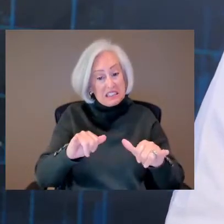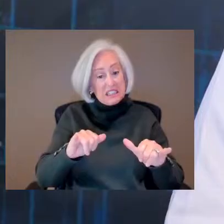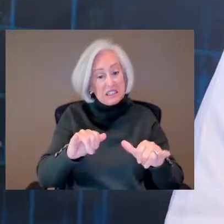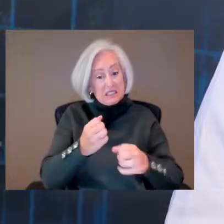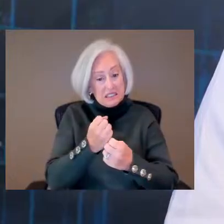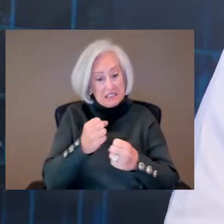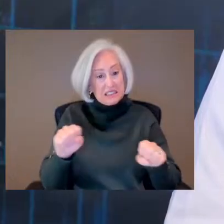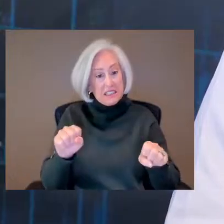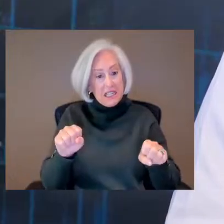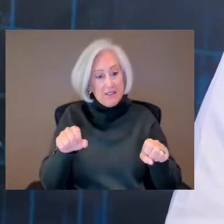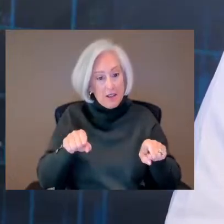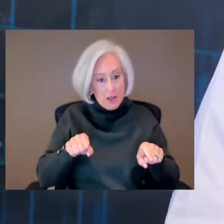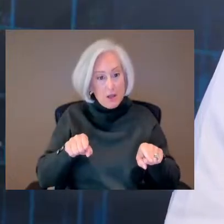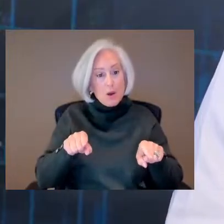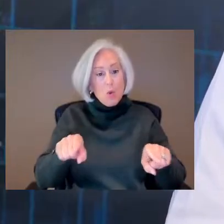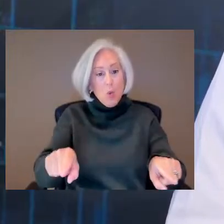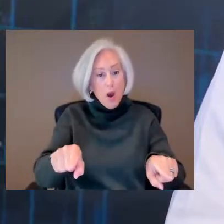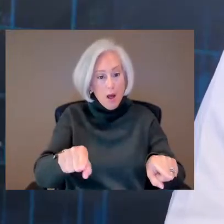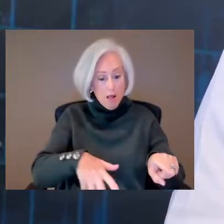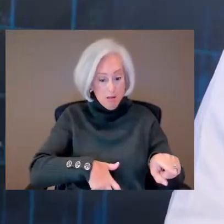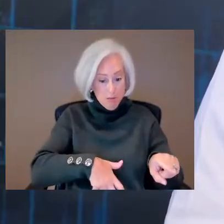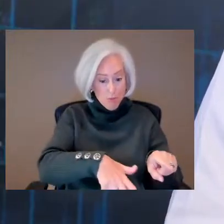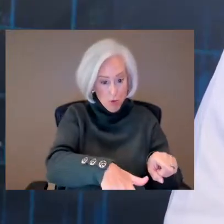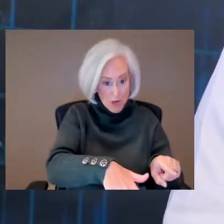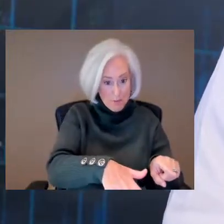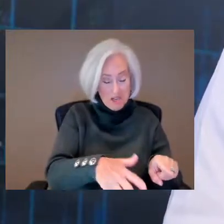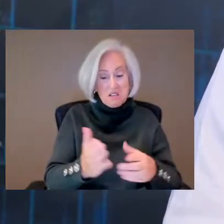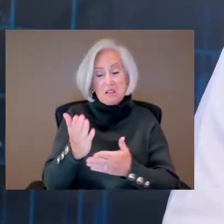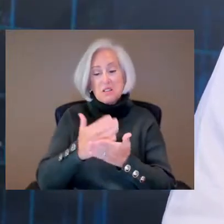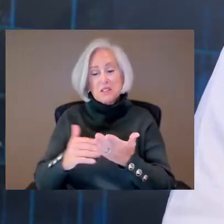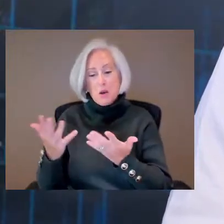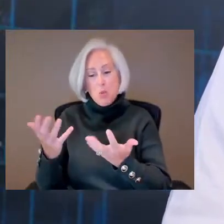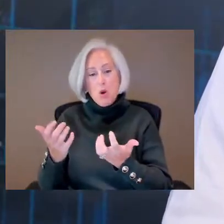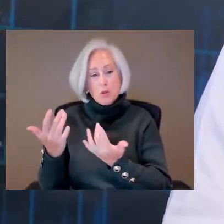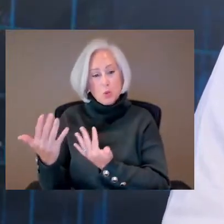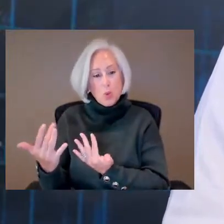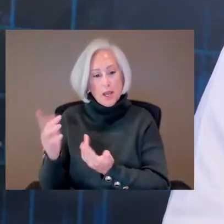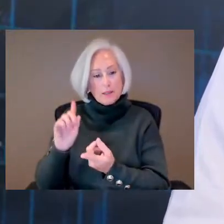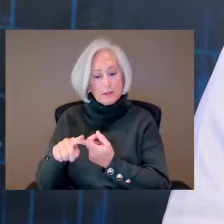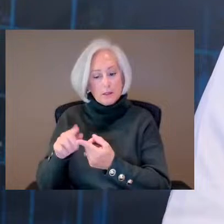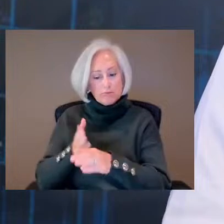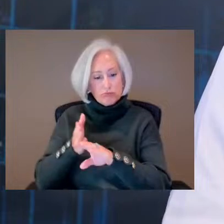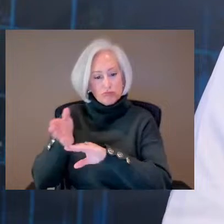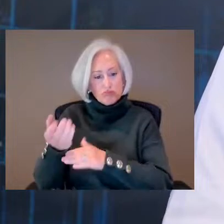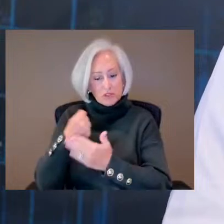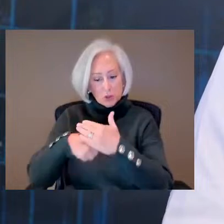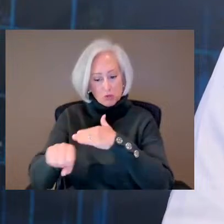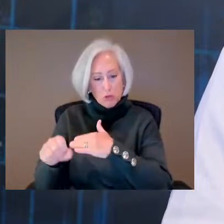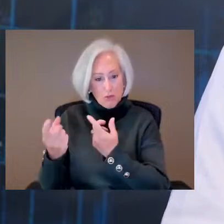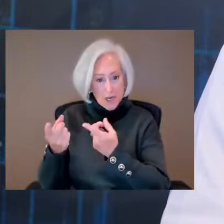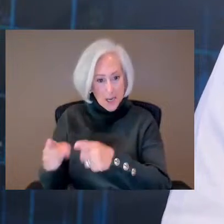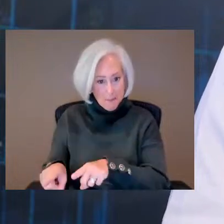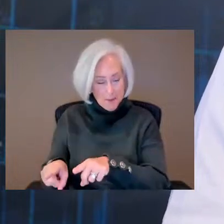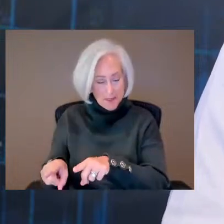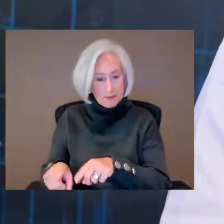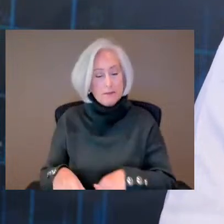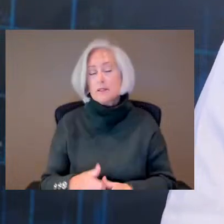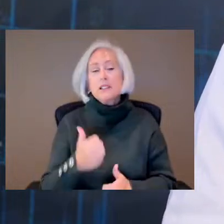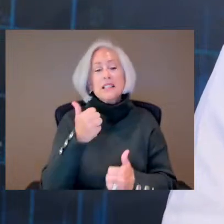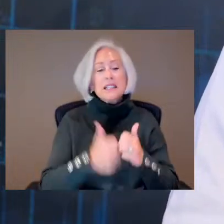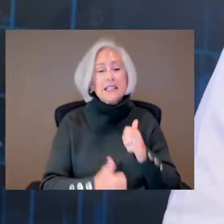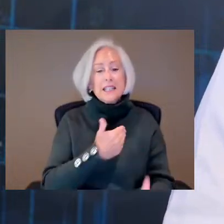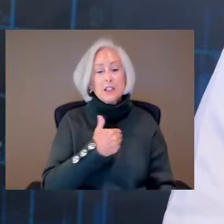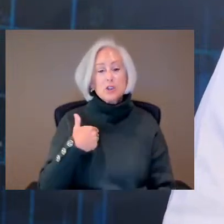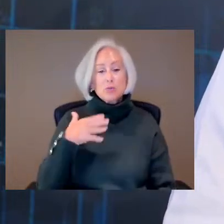wait and do after baby's been delivered. So each breast cancer is not the